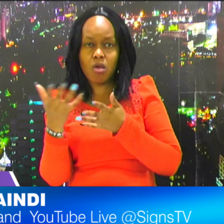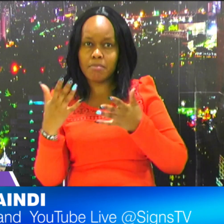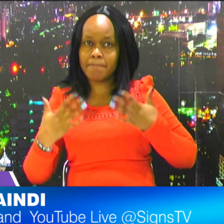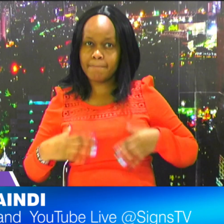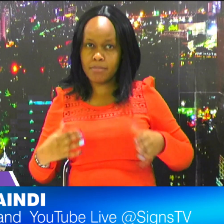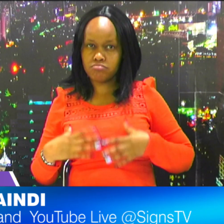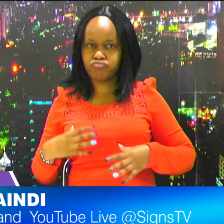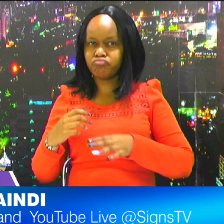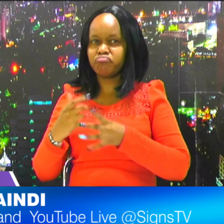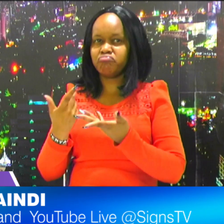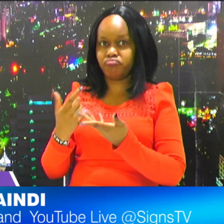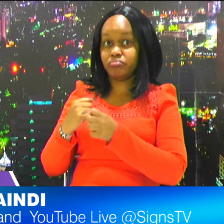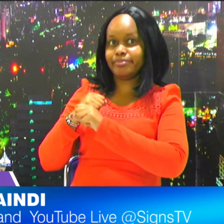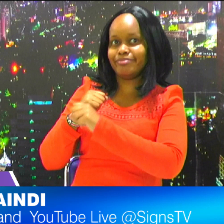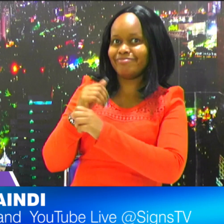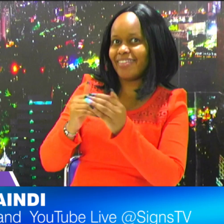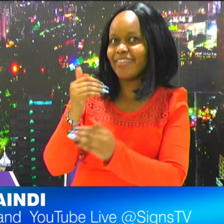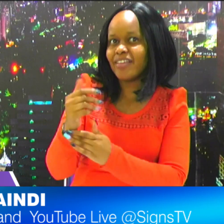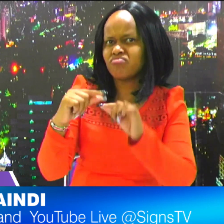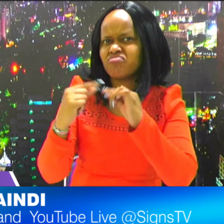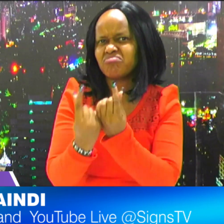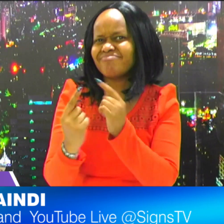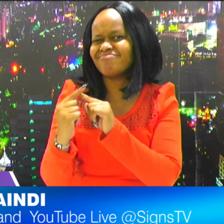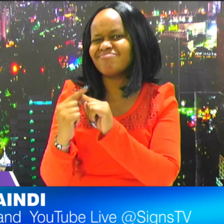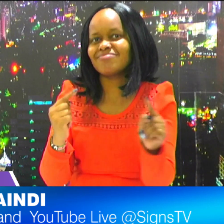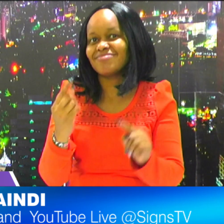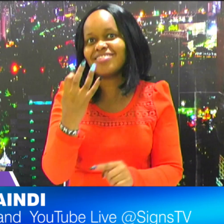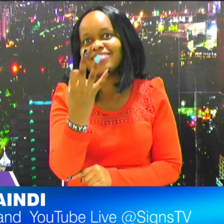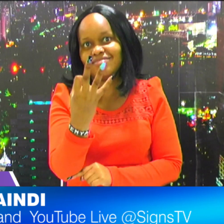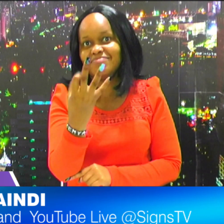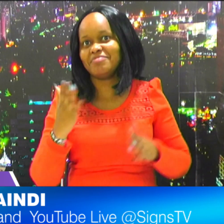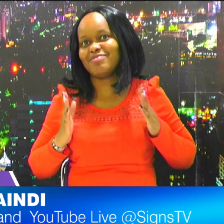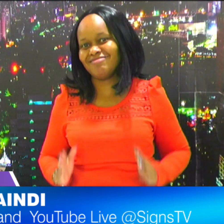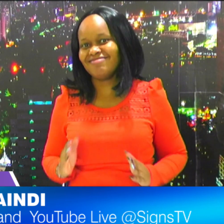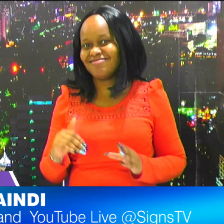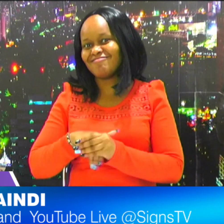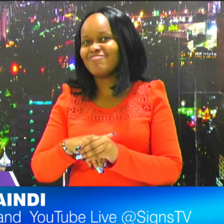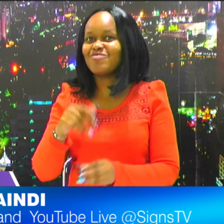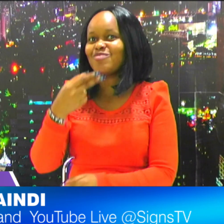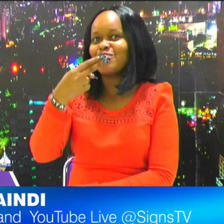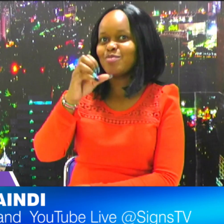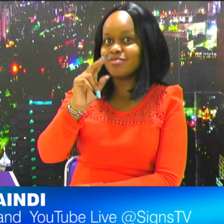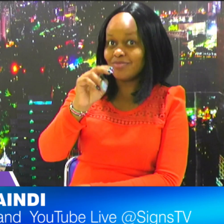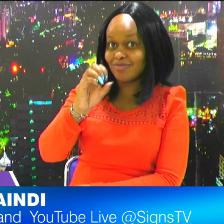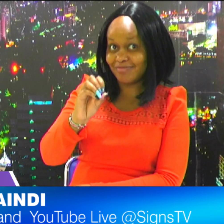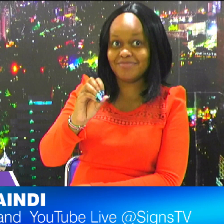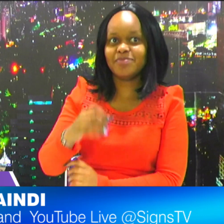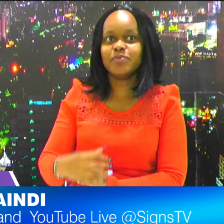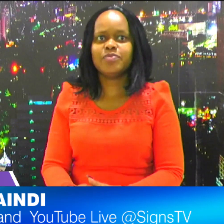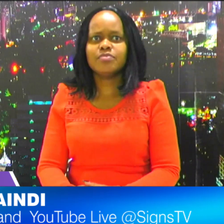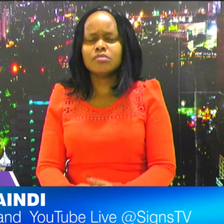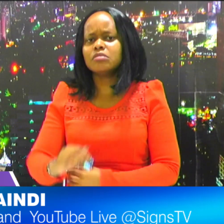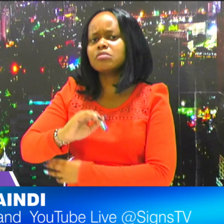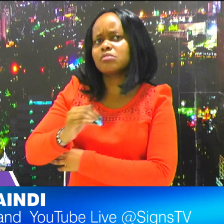These are the two places where people protested after a gang killed 3 people